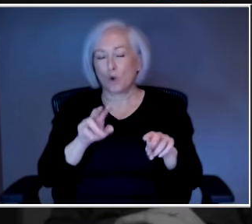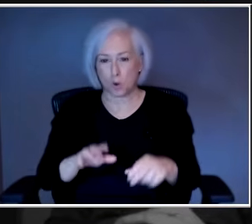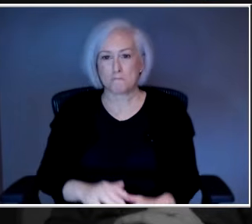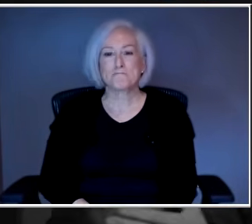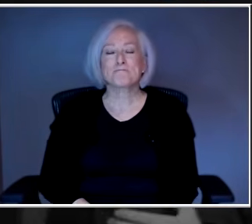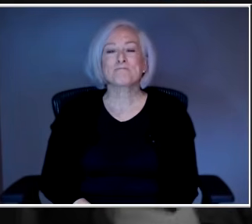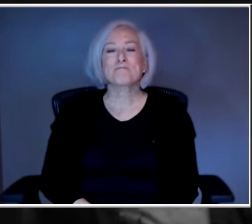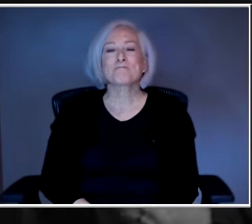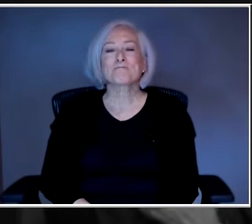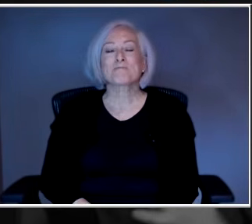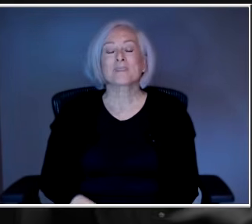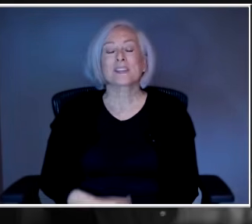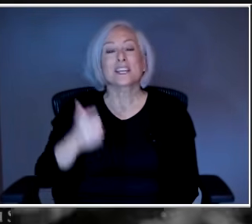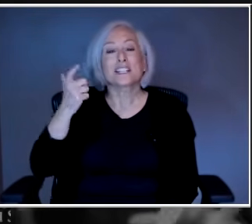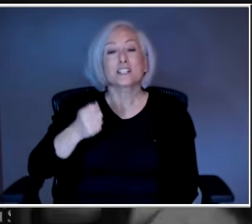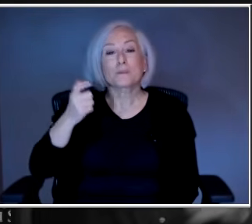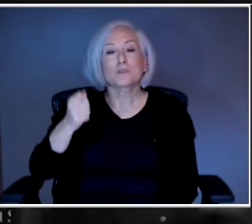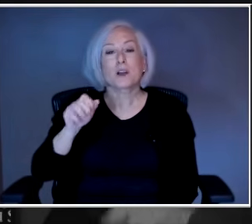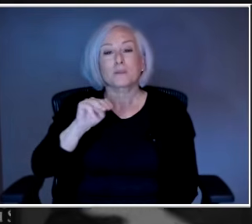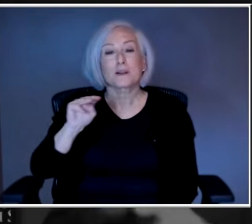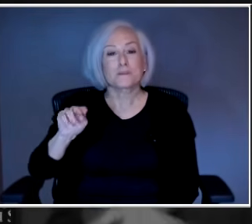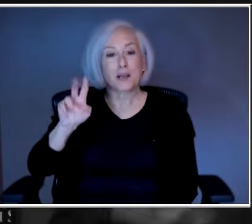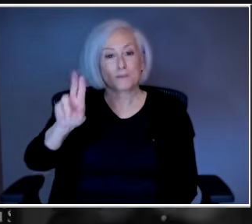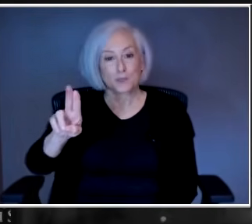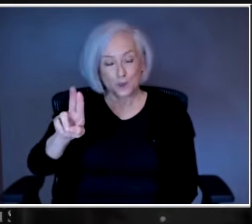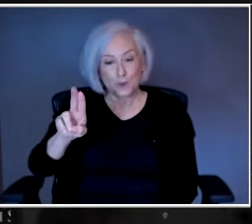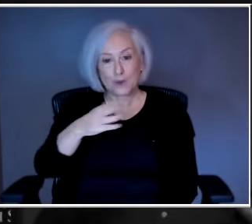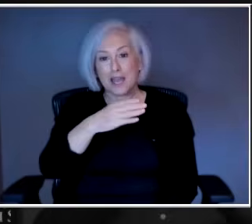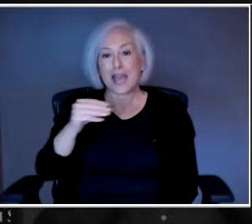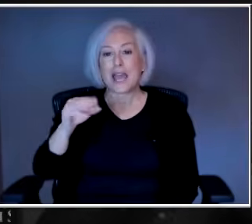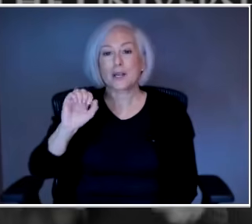Subscribe to our Morning Medical Update and Open Mics with